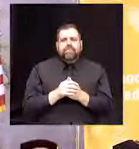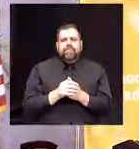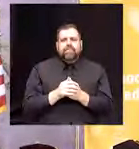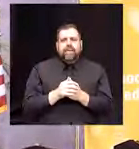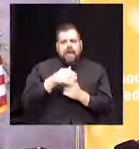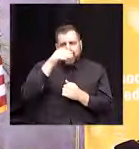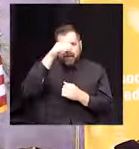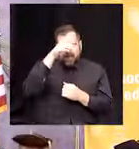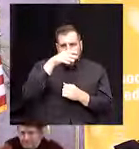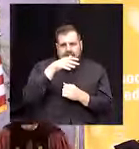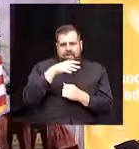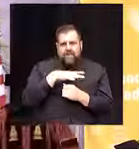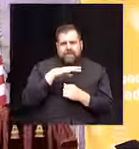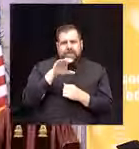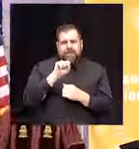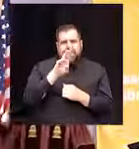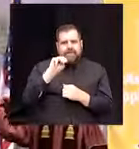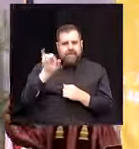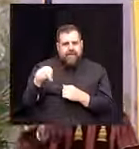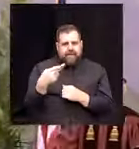Mr. Ashley Smith, general counsel.